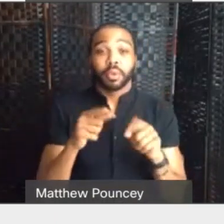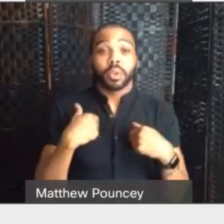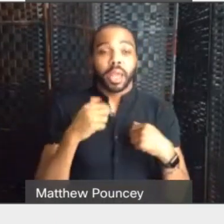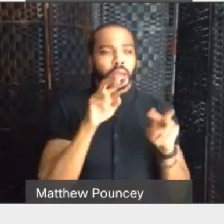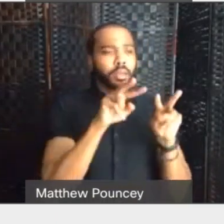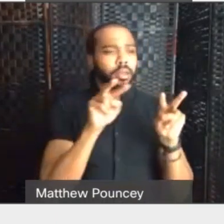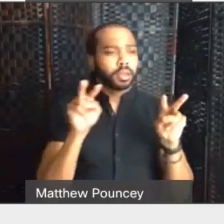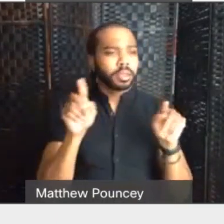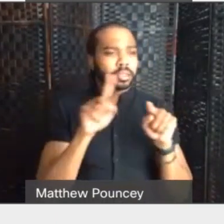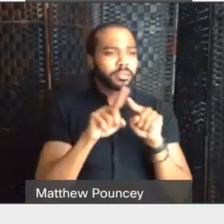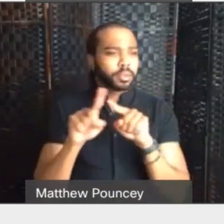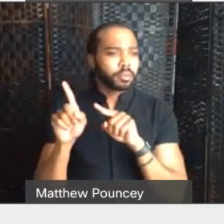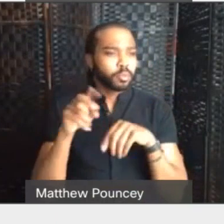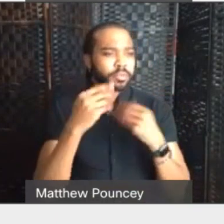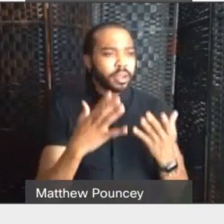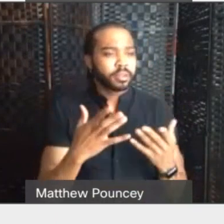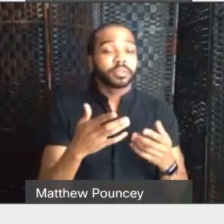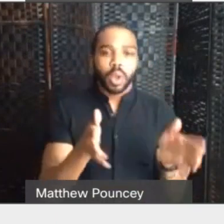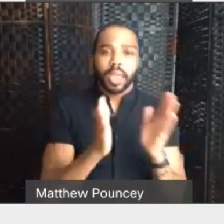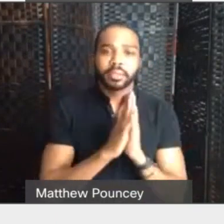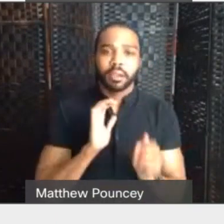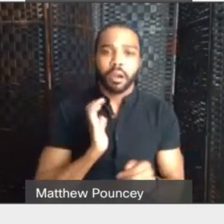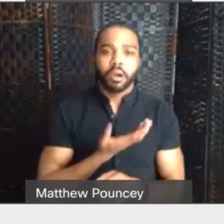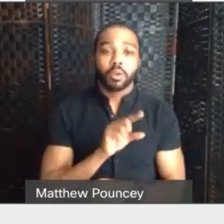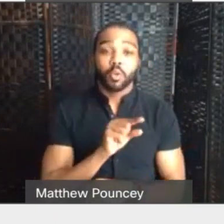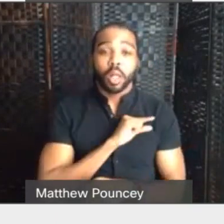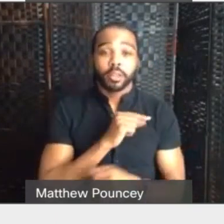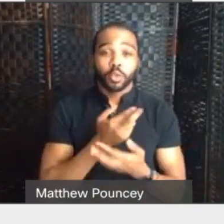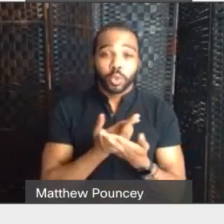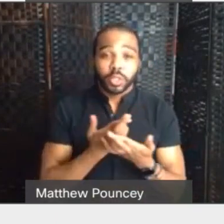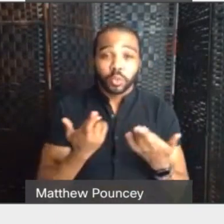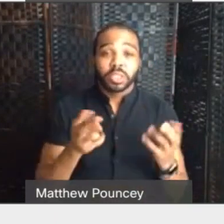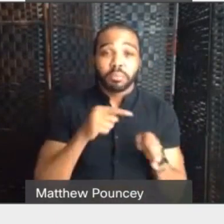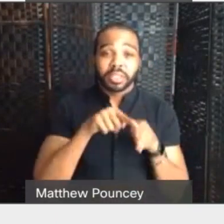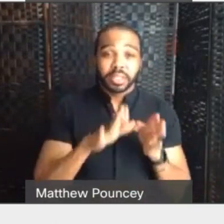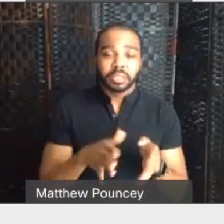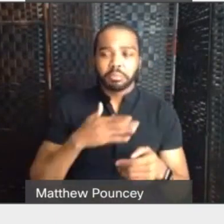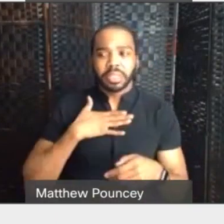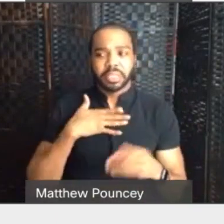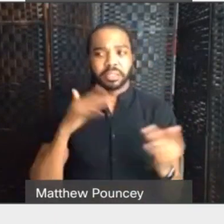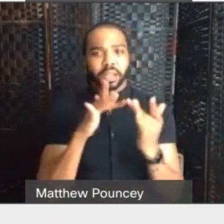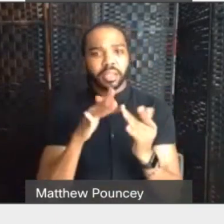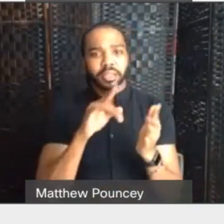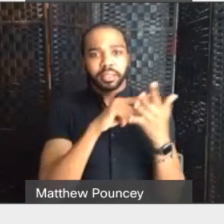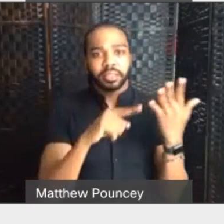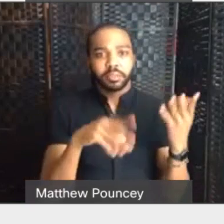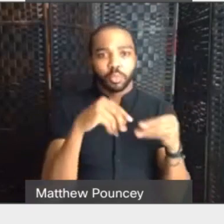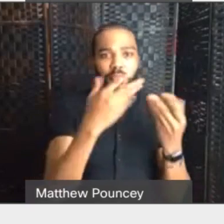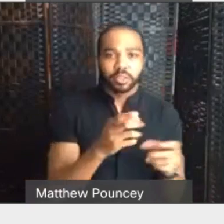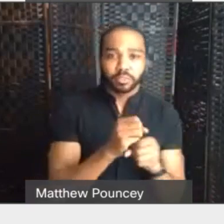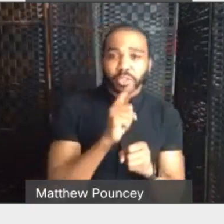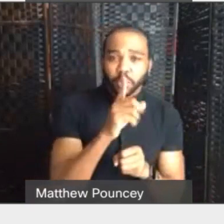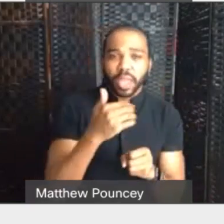provider, we are asking our quality resource specialists to follow up with providers to make sure that we have a